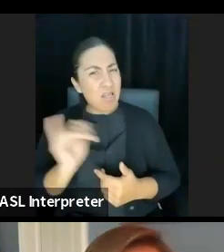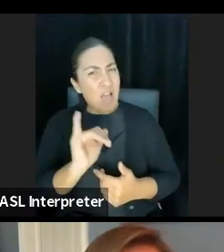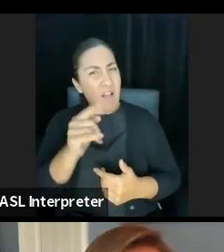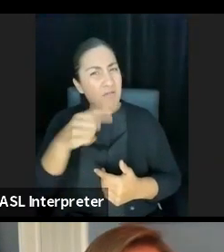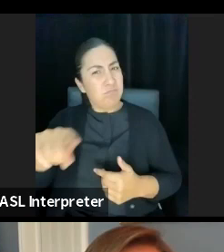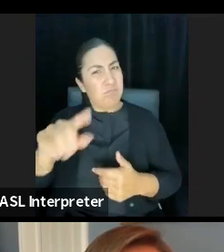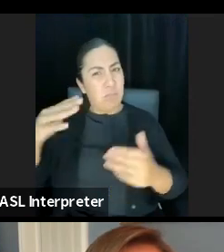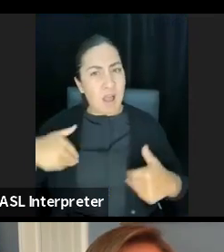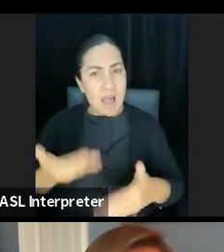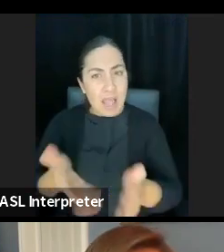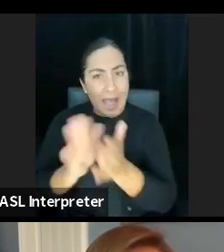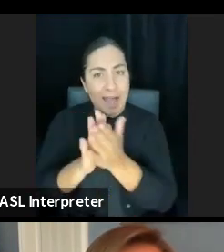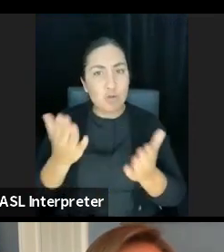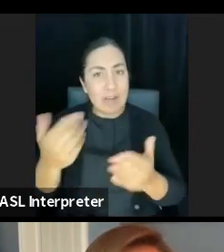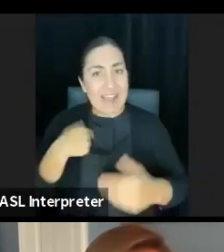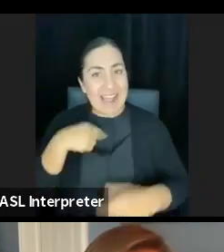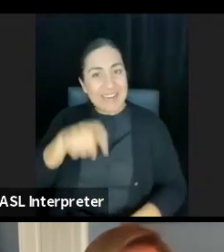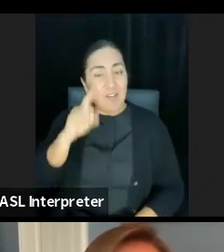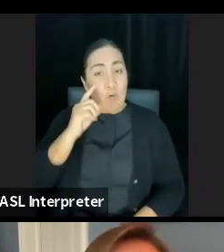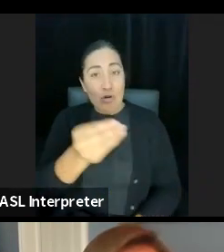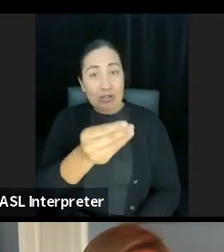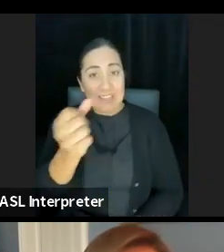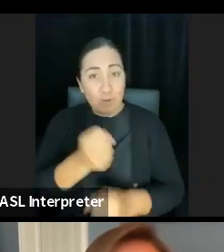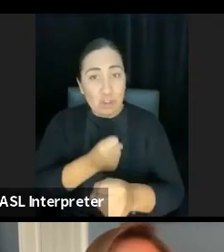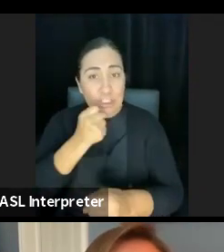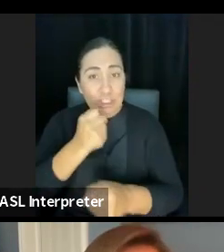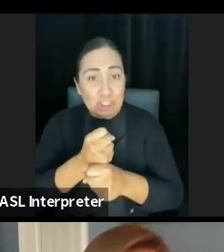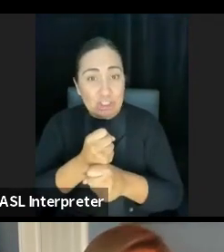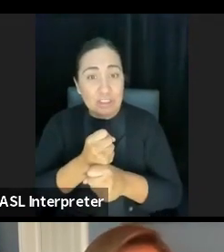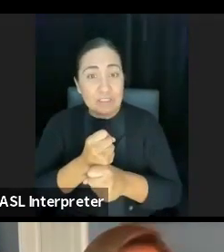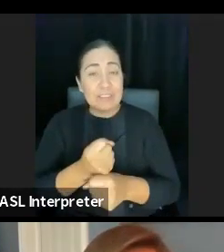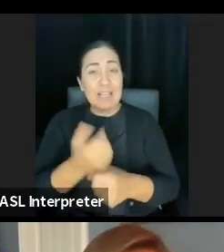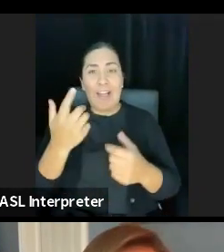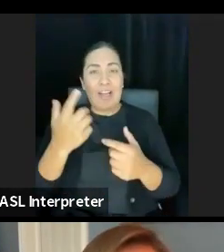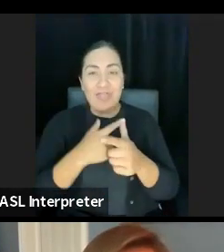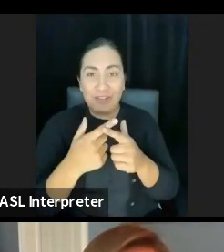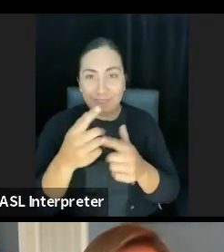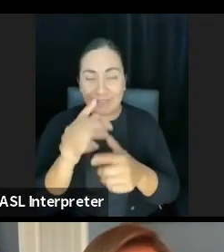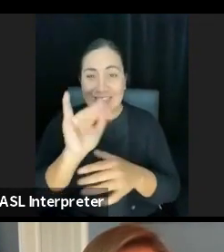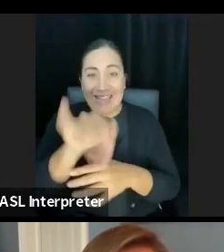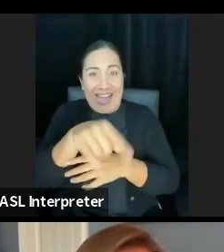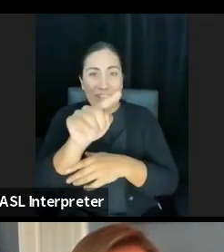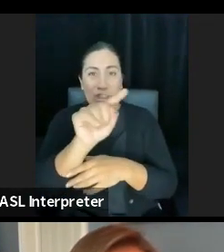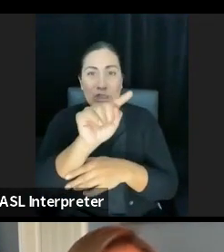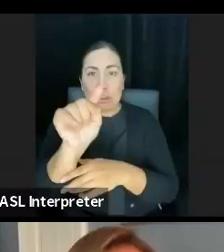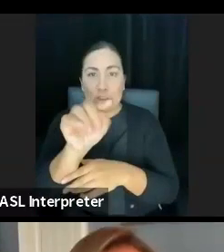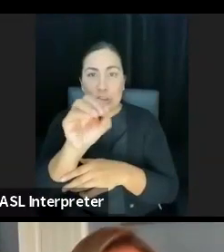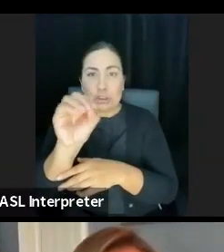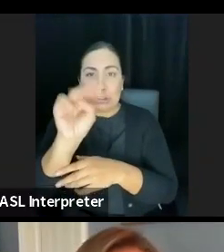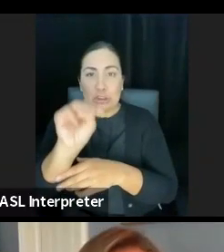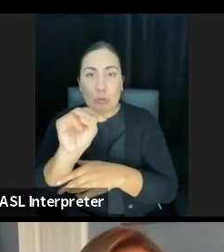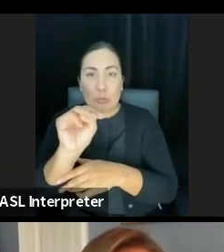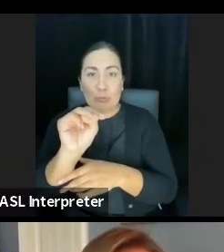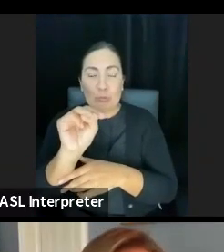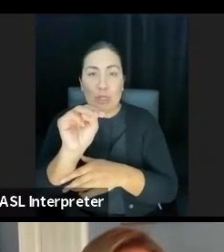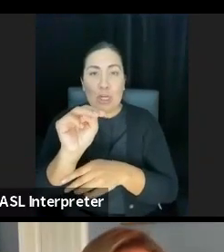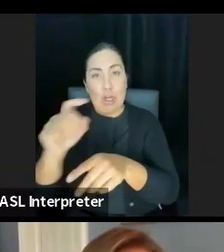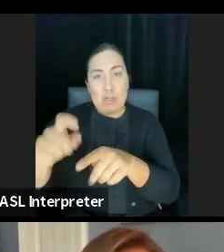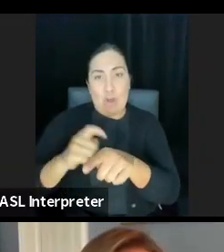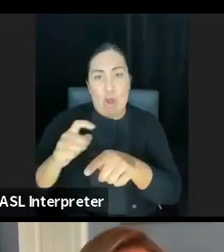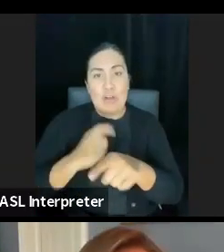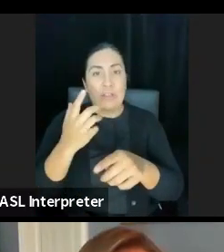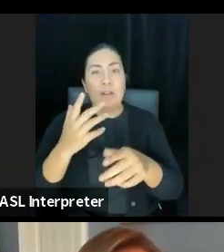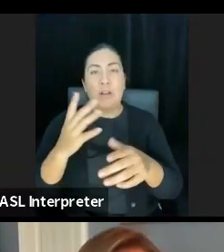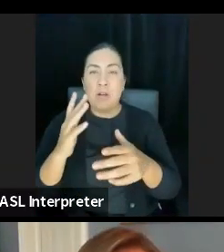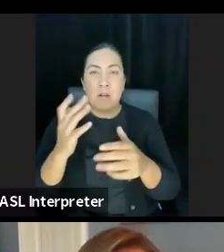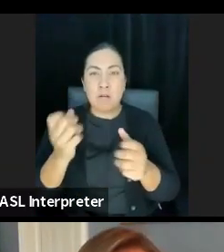for several years. And here it was like a Zoom call of, you know, about a dozen sort of in between